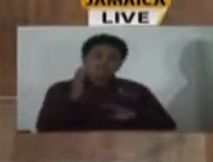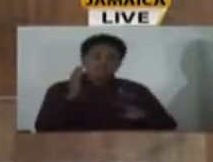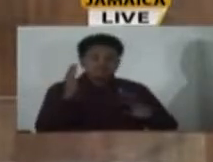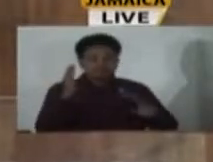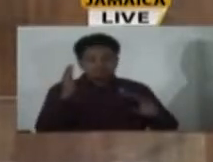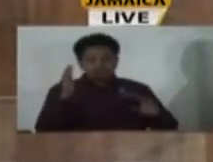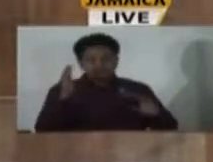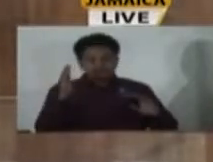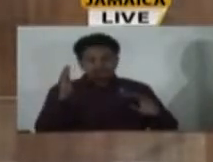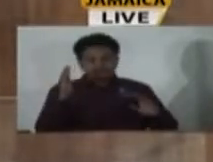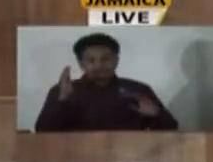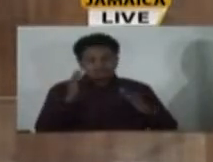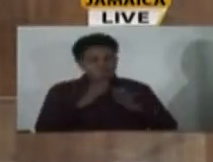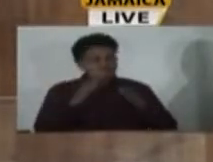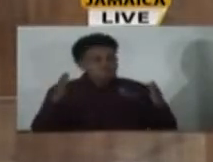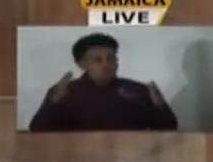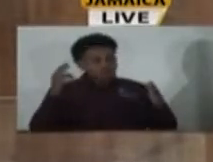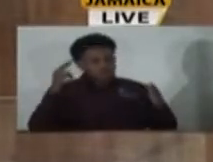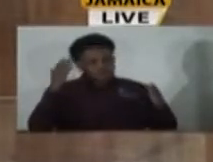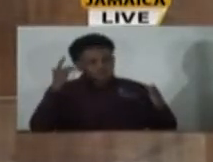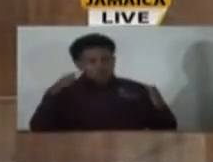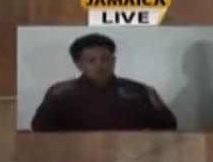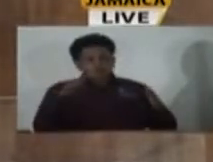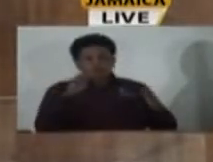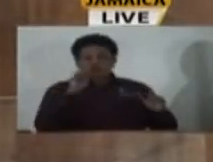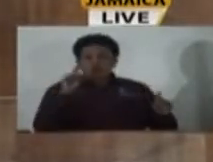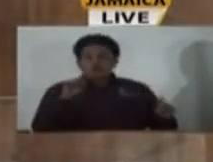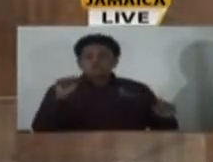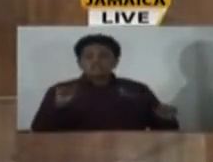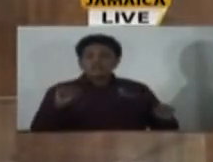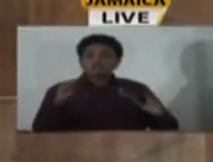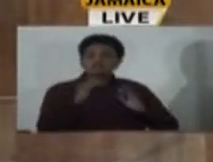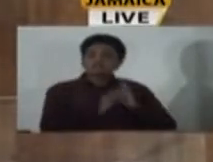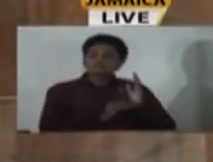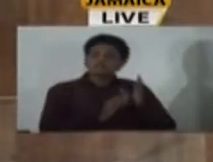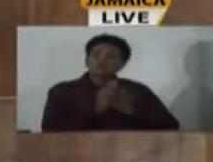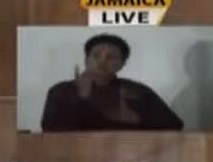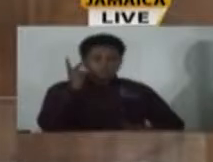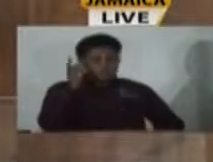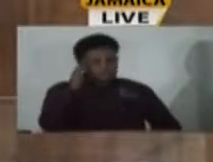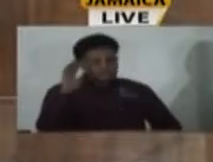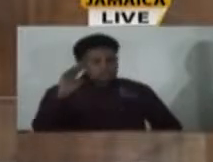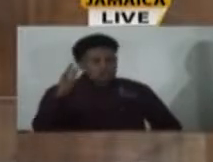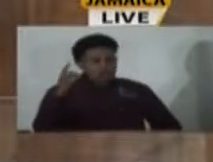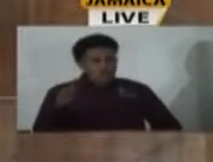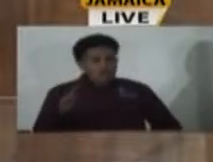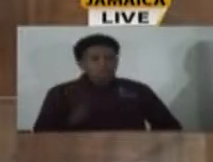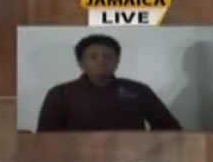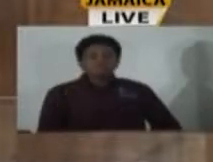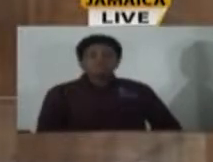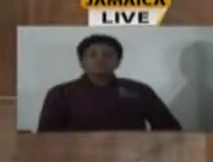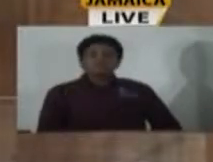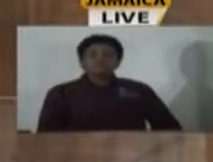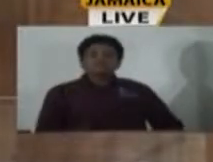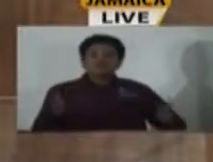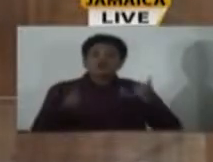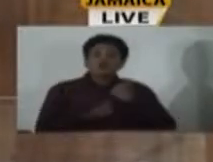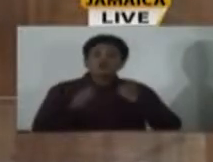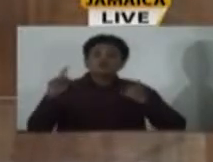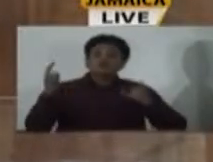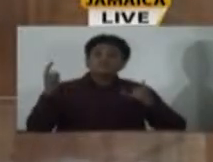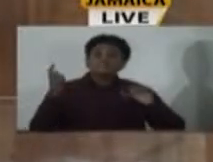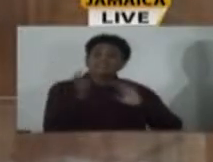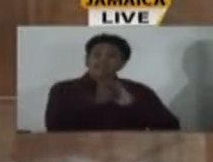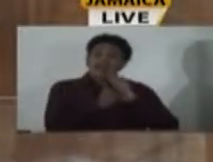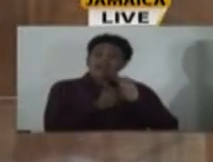very broad grounds upon which those orders can be made by the Prime Minister. under the original scheme of the Act, under the Act as